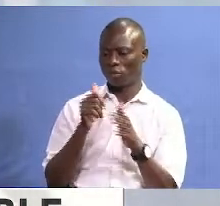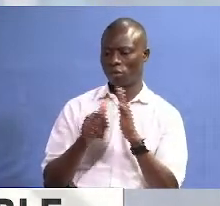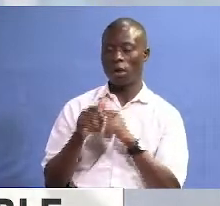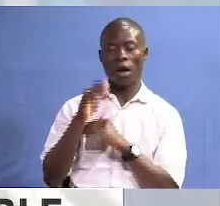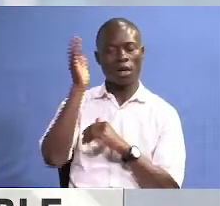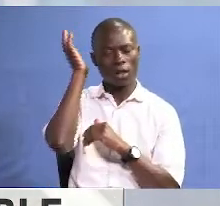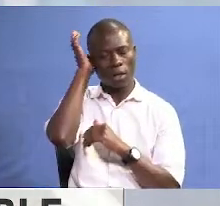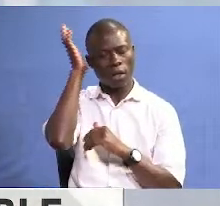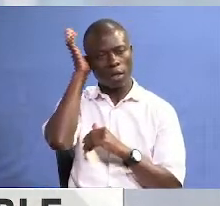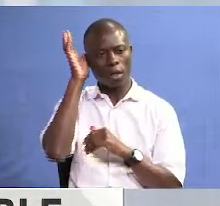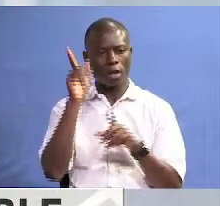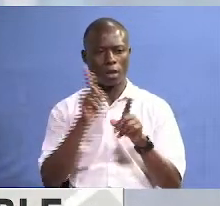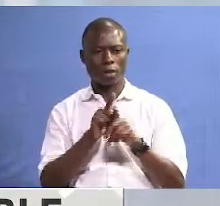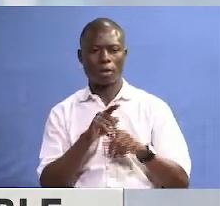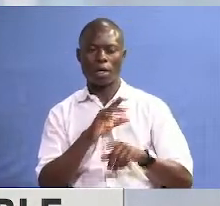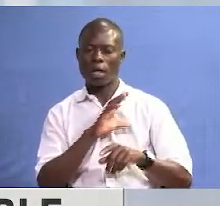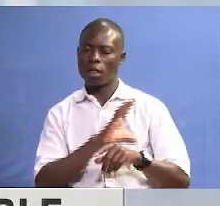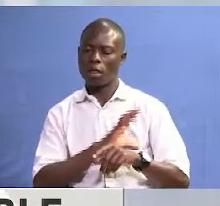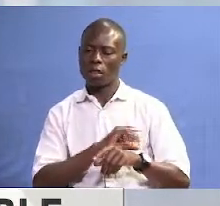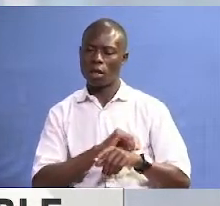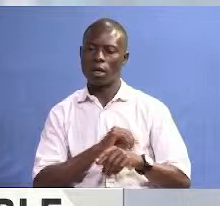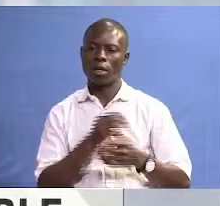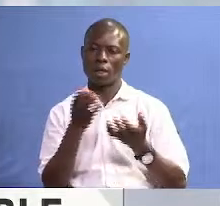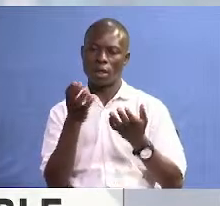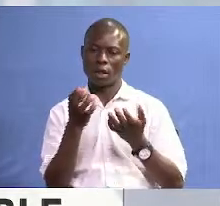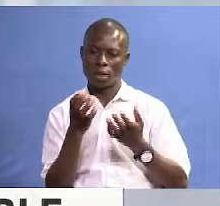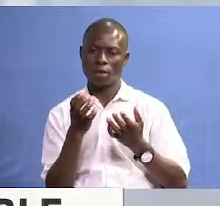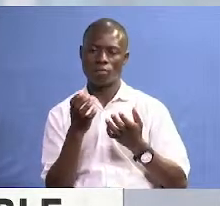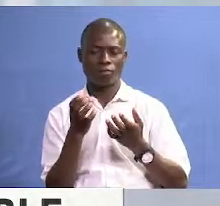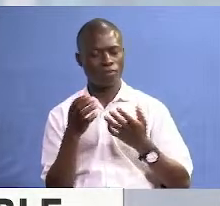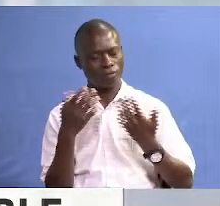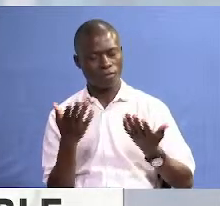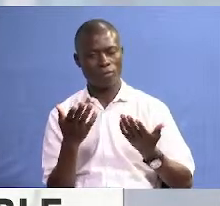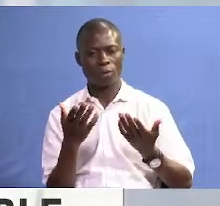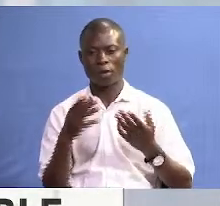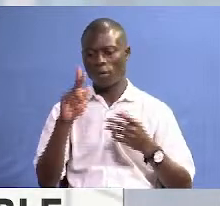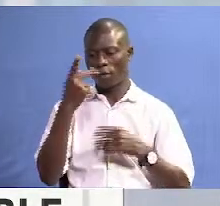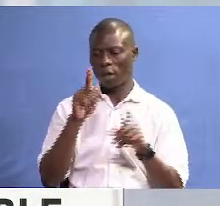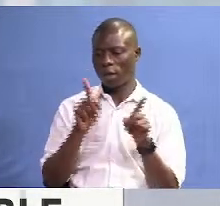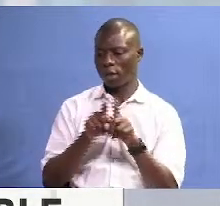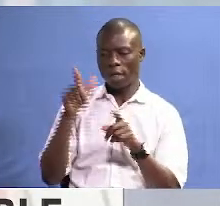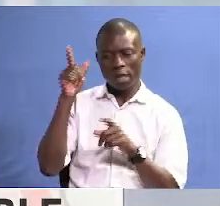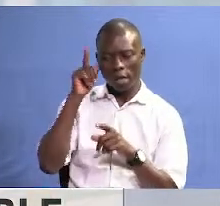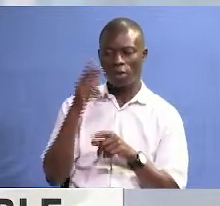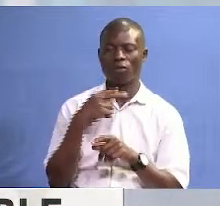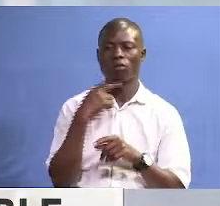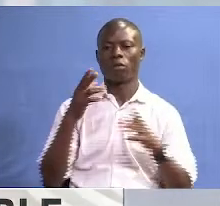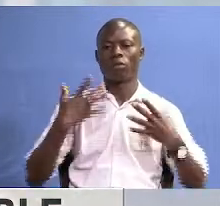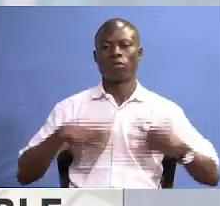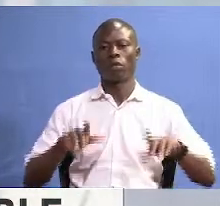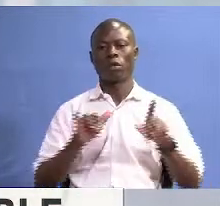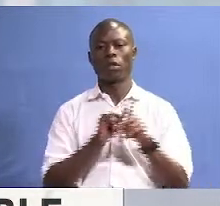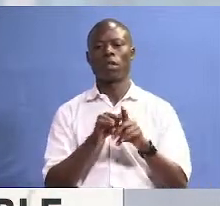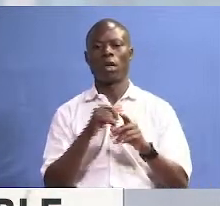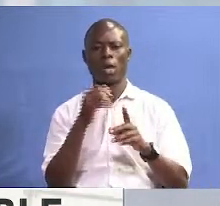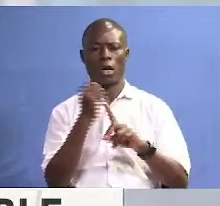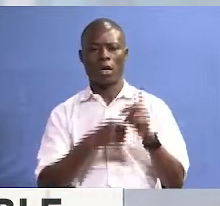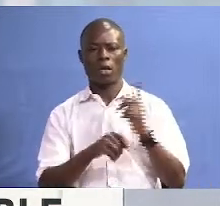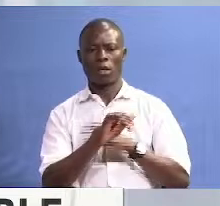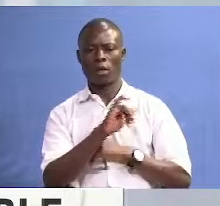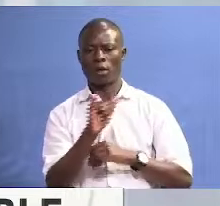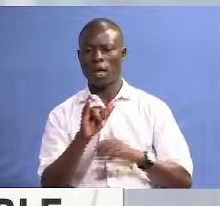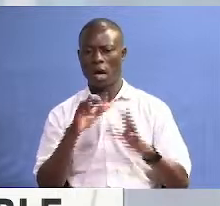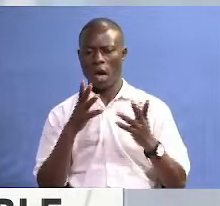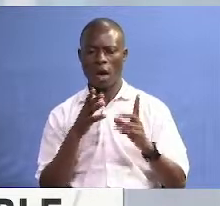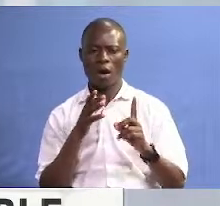Mudavadi has emphasized the need for government to listen more to the voices of the people and adapt a people-based approach